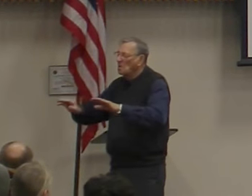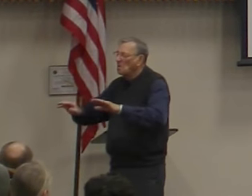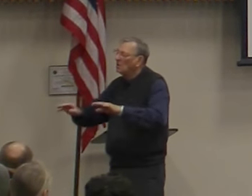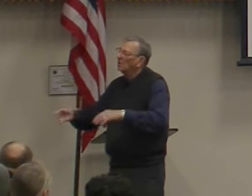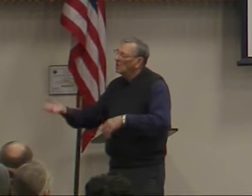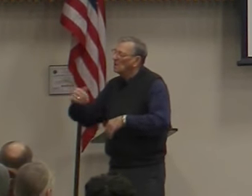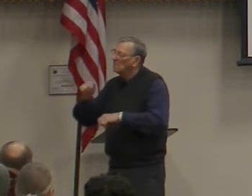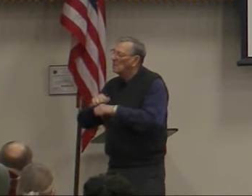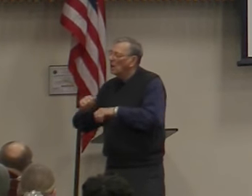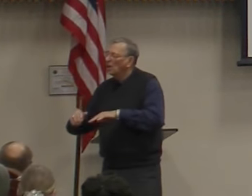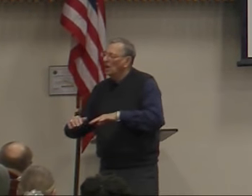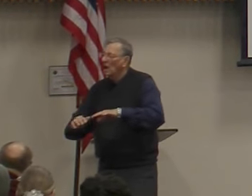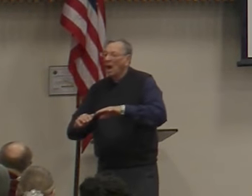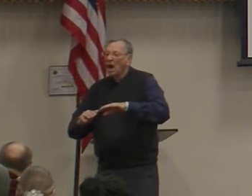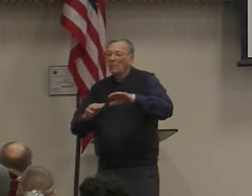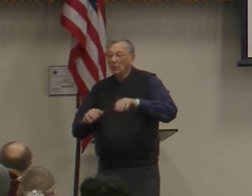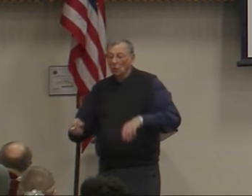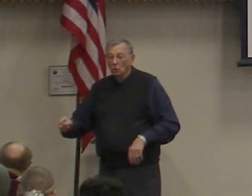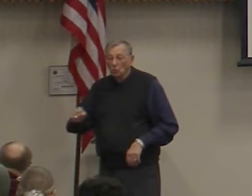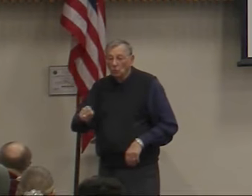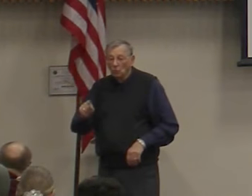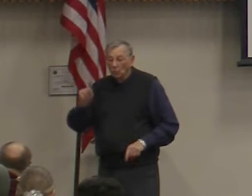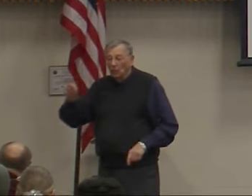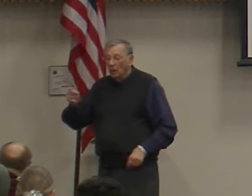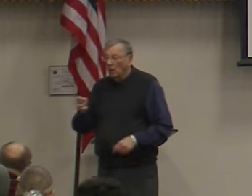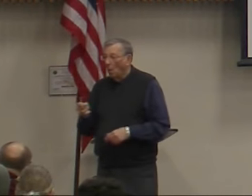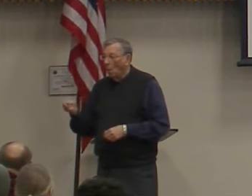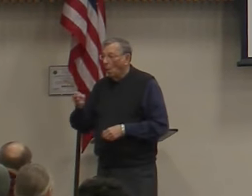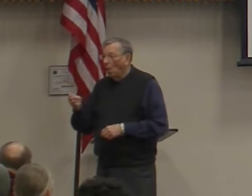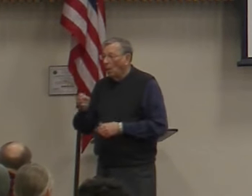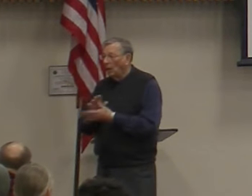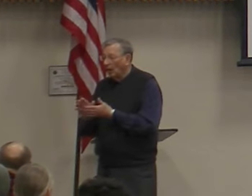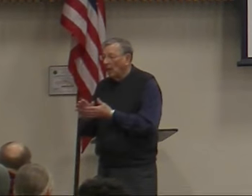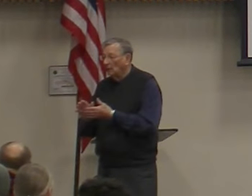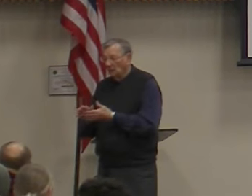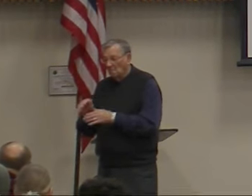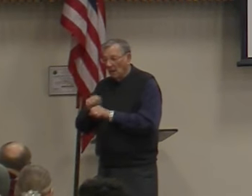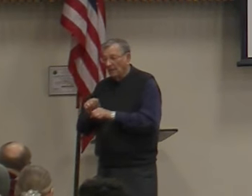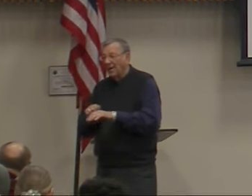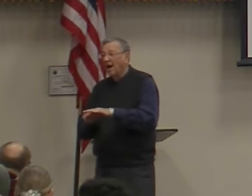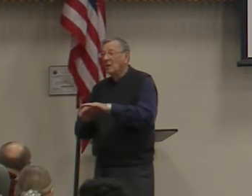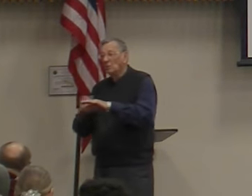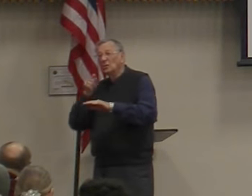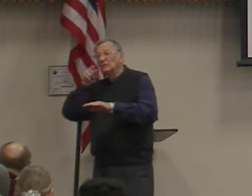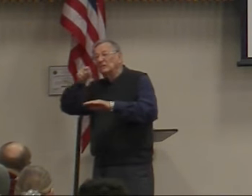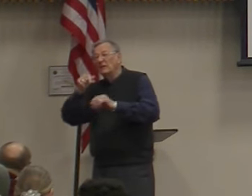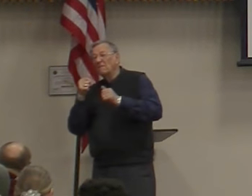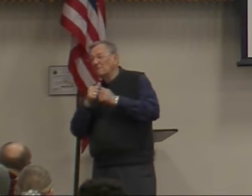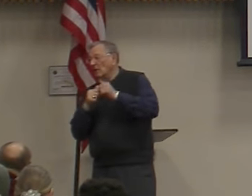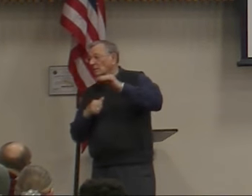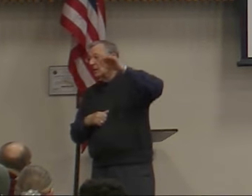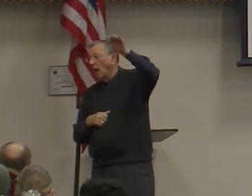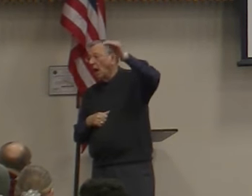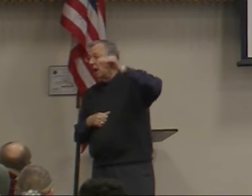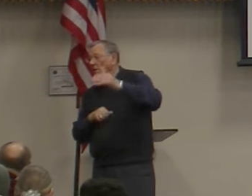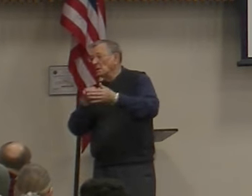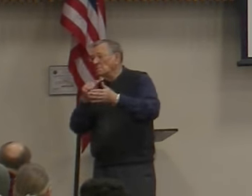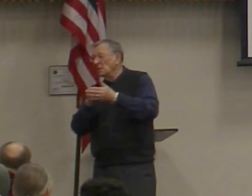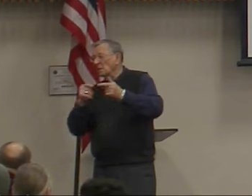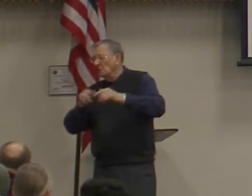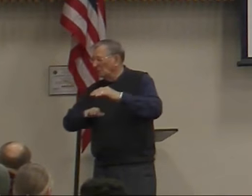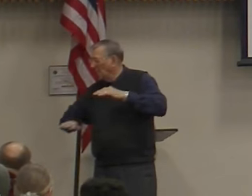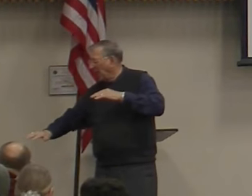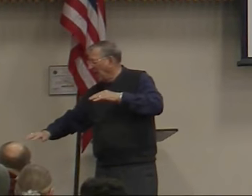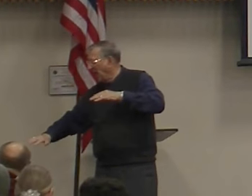Carmel. For those of you that have been to the Holy Land, you know, you can look and you can see the top of Mount Carmel for a long ways off because it's in the middle of a big